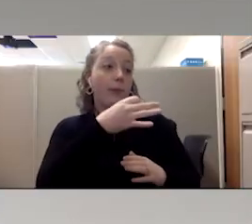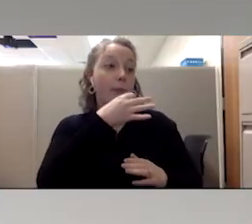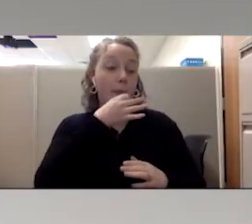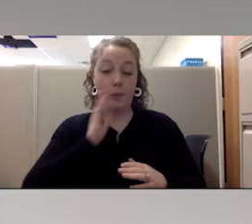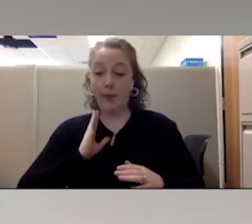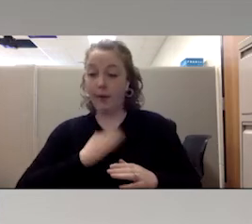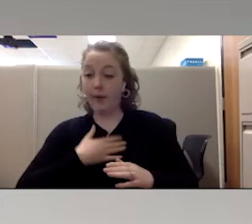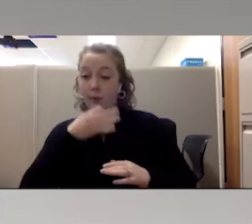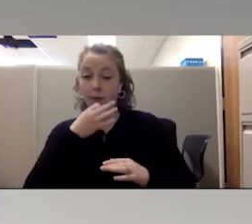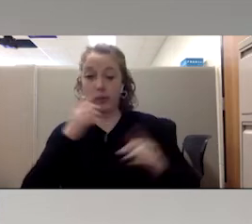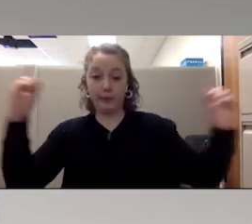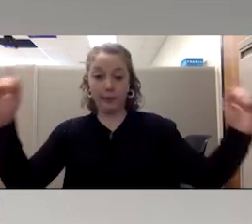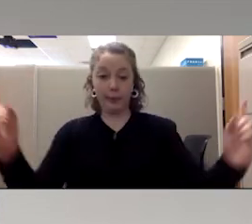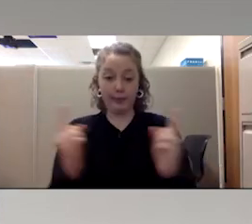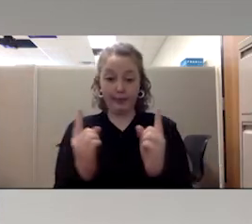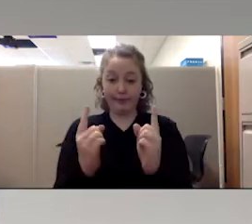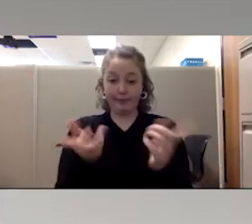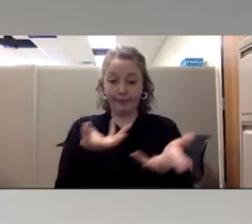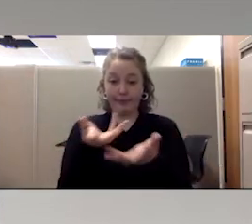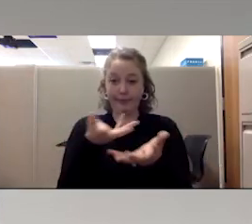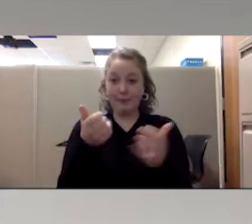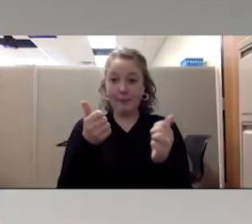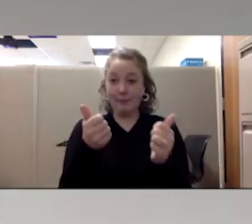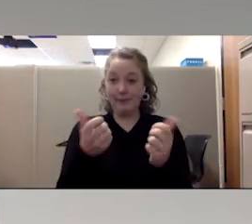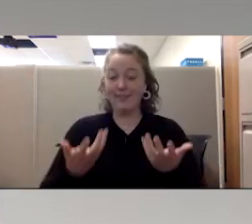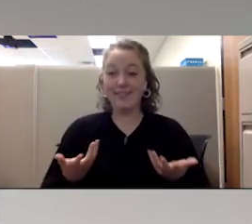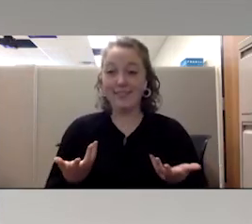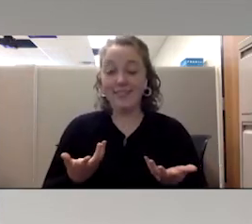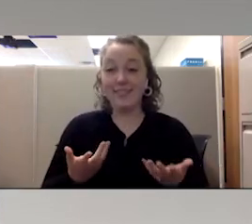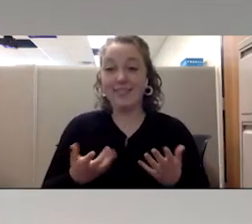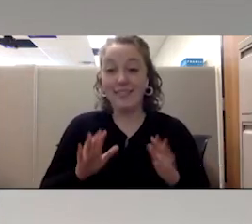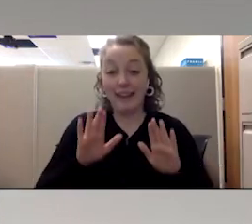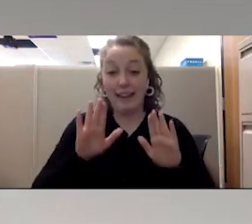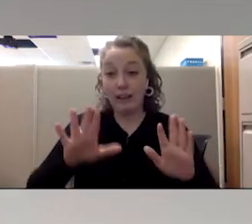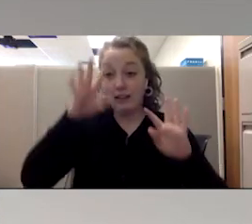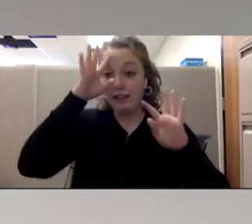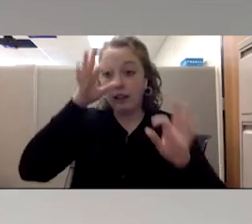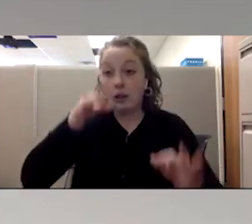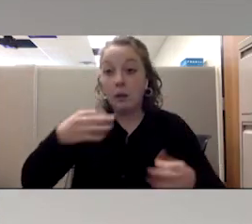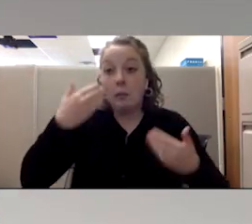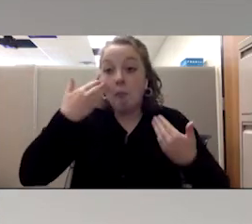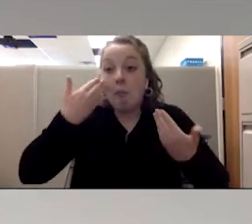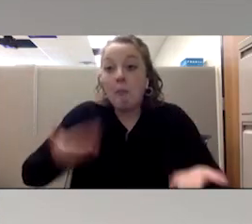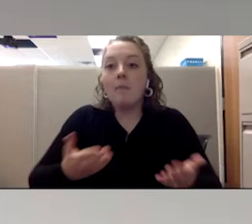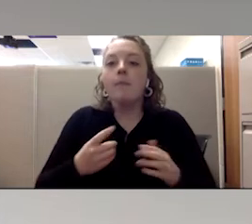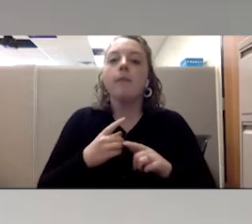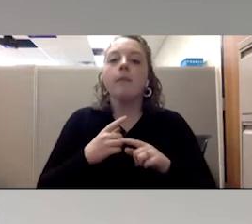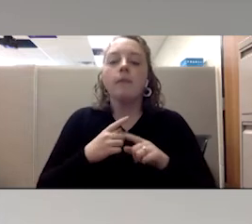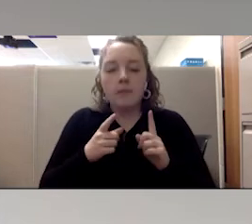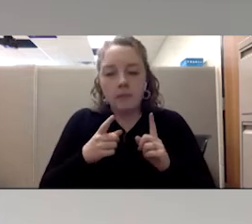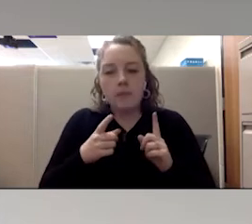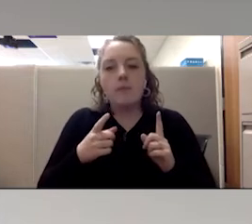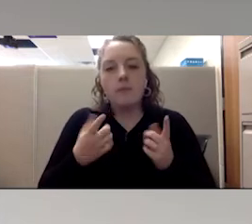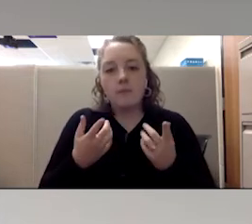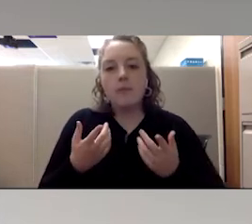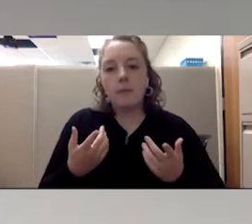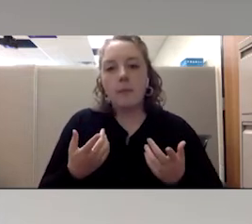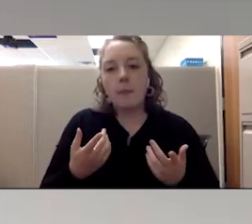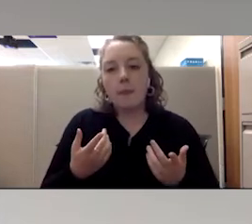experts and let them hash it out. I'm not sure where they come up with what they come up with, but arguably, I'm sure McLennan County is slated to